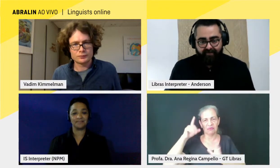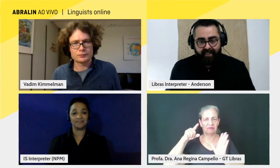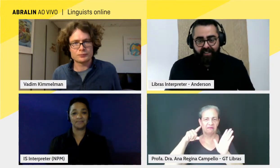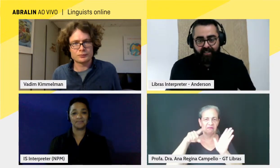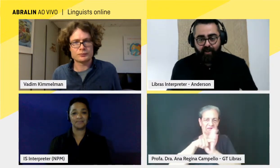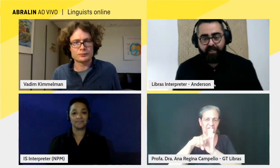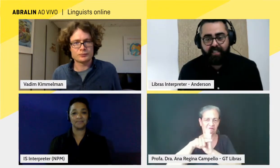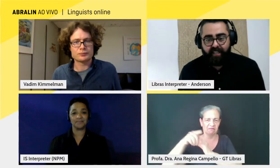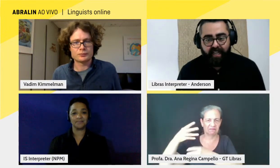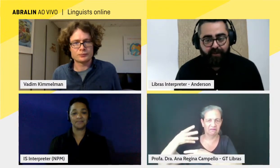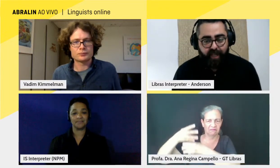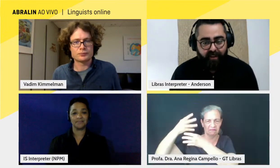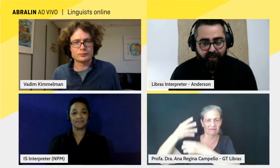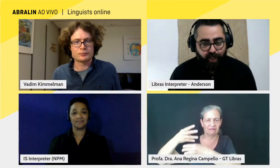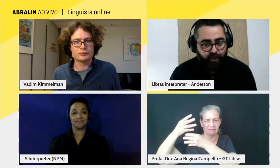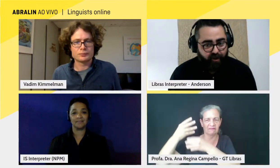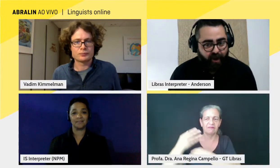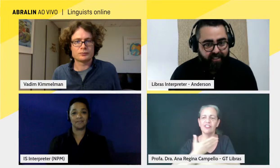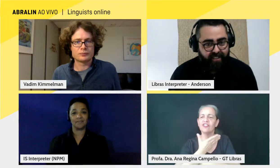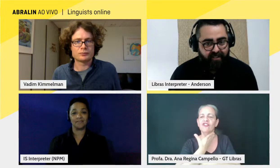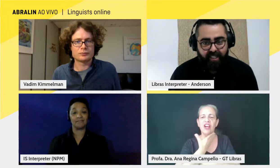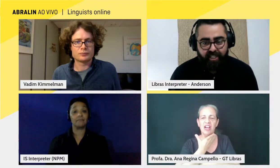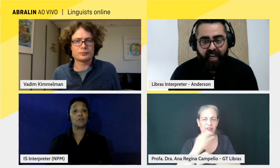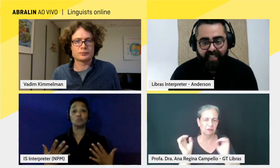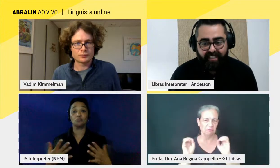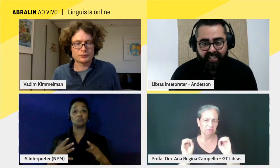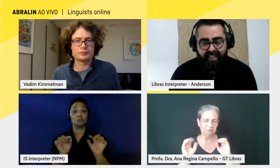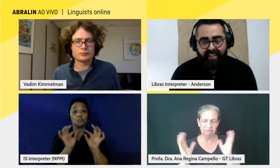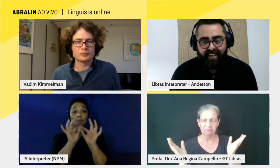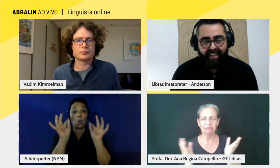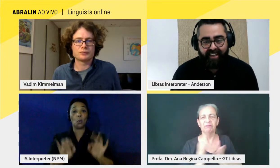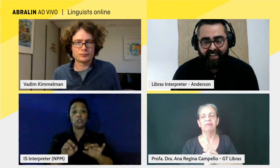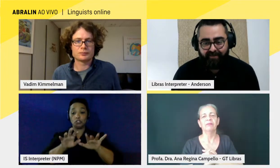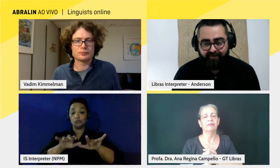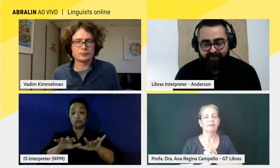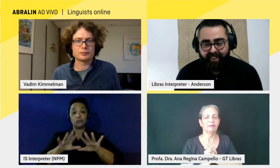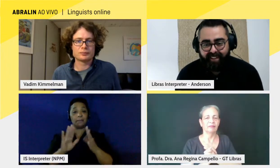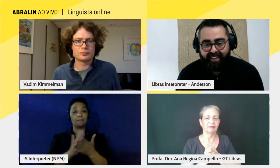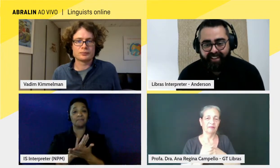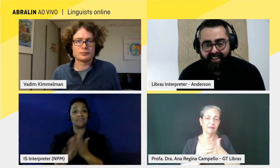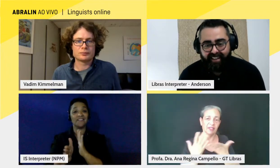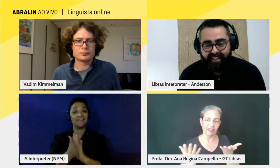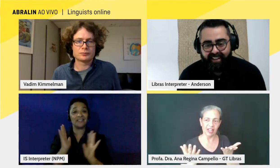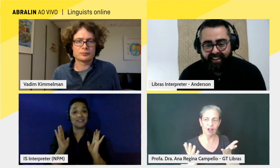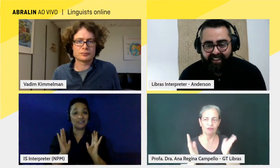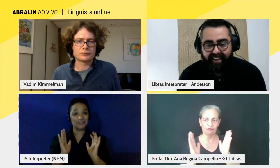Right. So considering that we have no more questions on the chat, um,